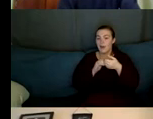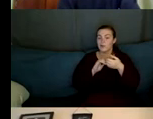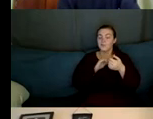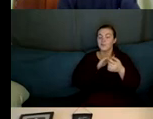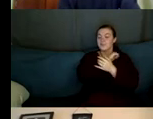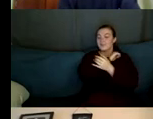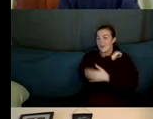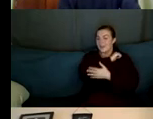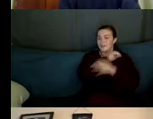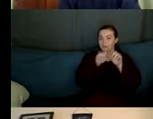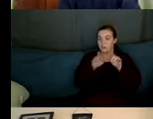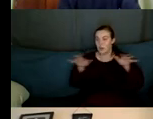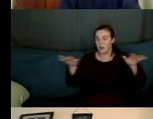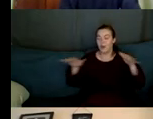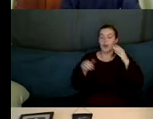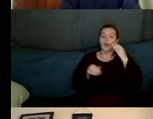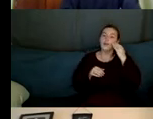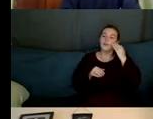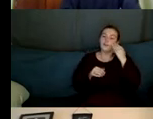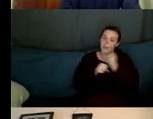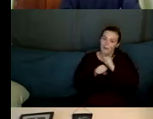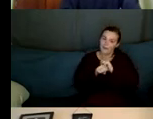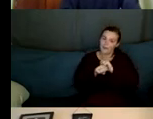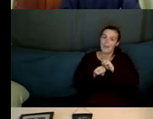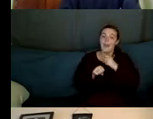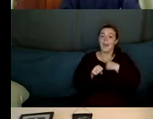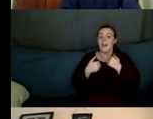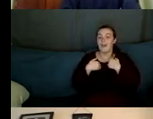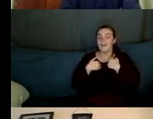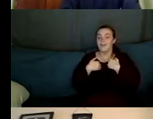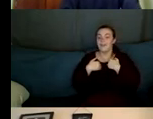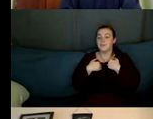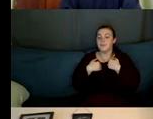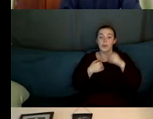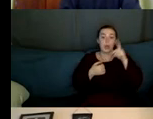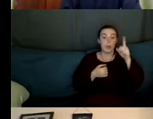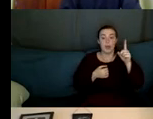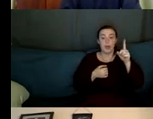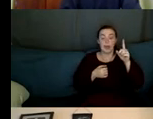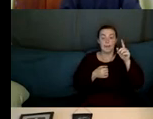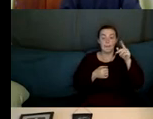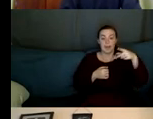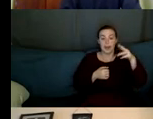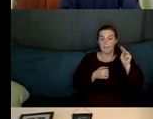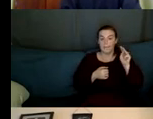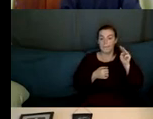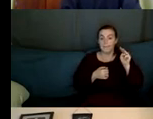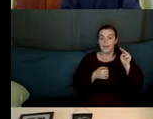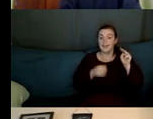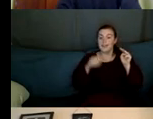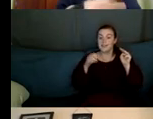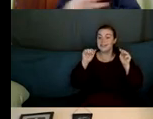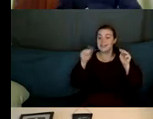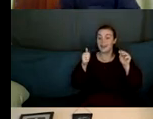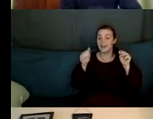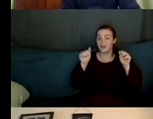classes, one in New York and one in California, and I put them at 1 p.m. and at 10 a.m. But when